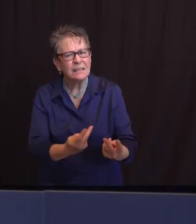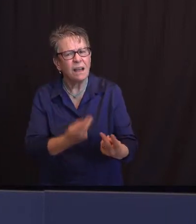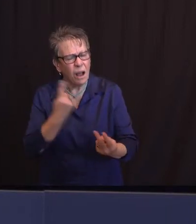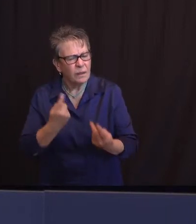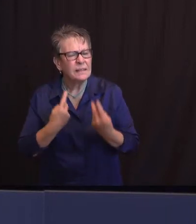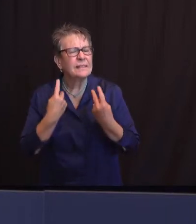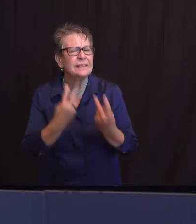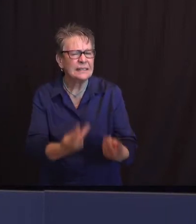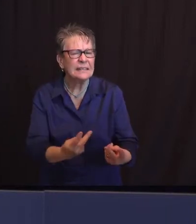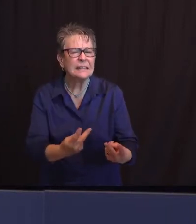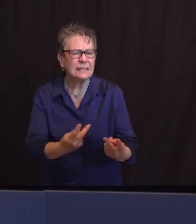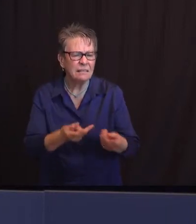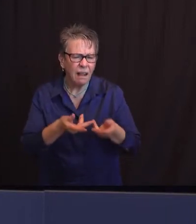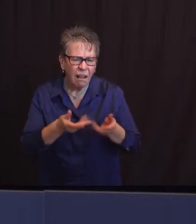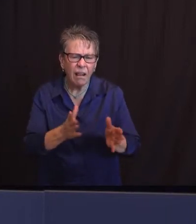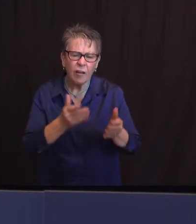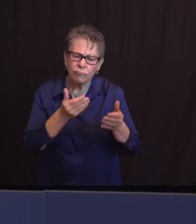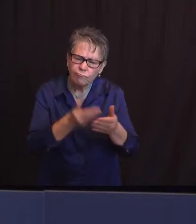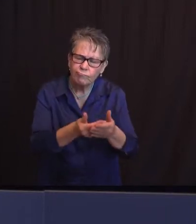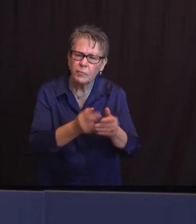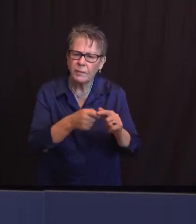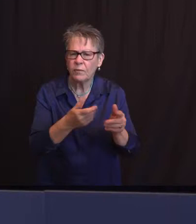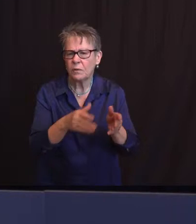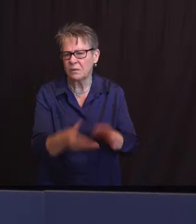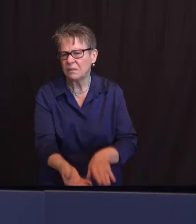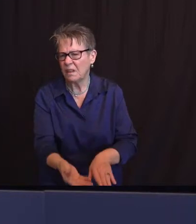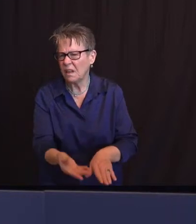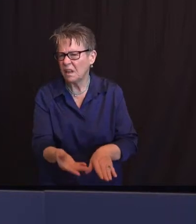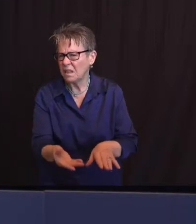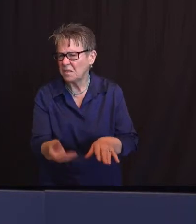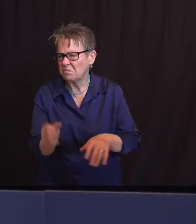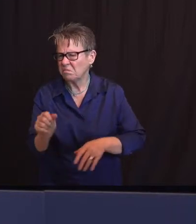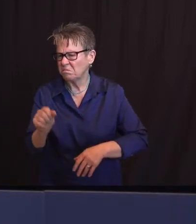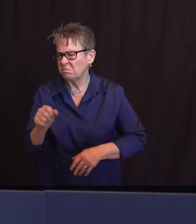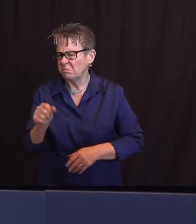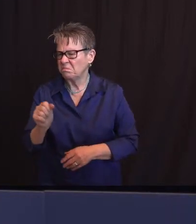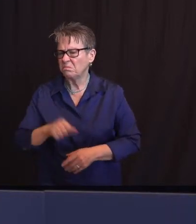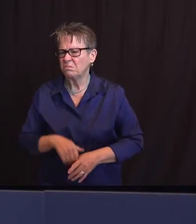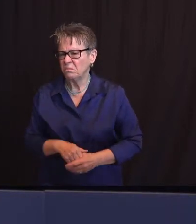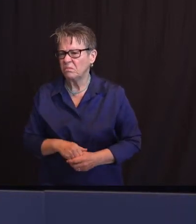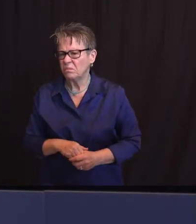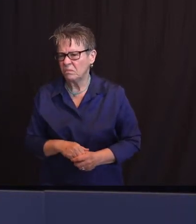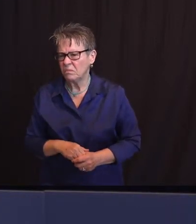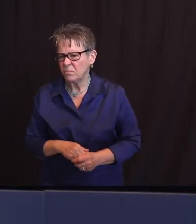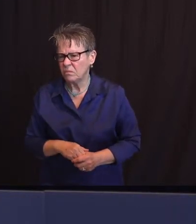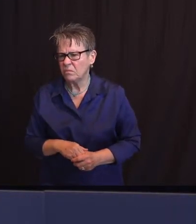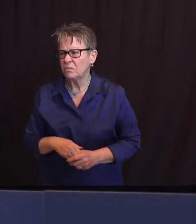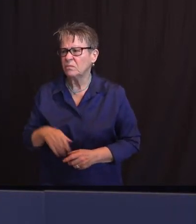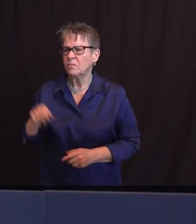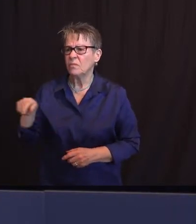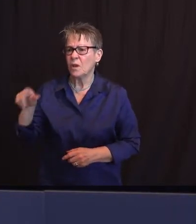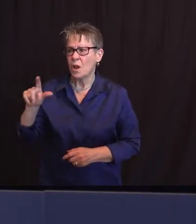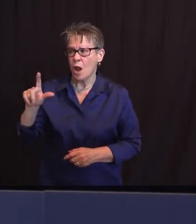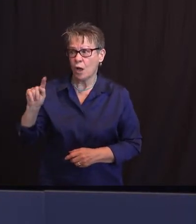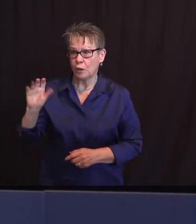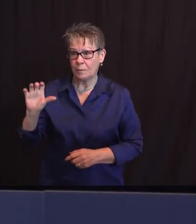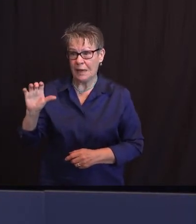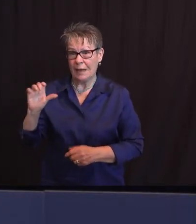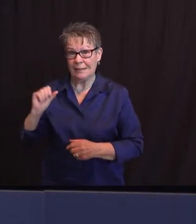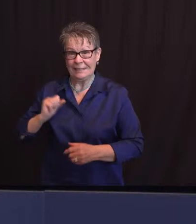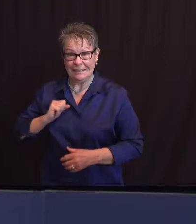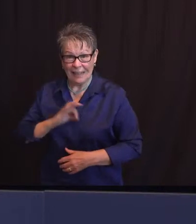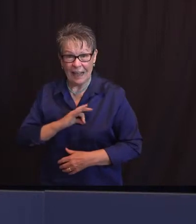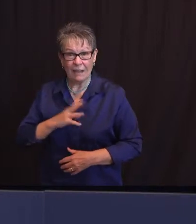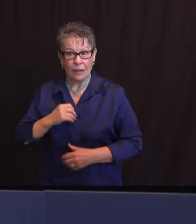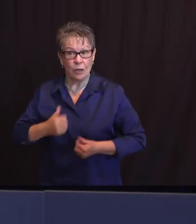safeguard these vulnerable residents. Long-term care facility residents and staff were vaccinated as part of